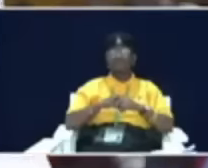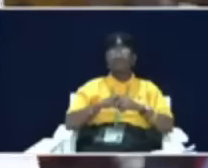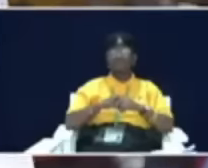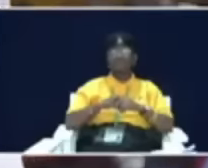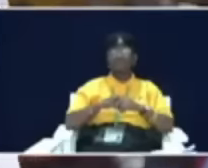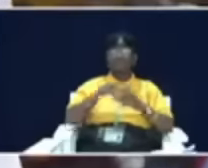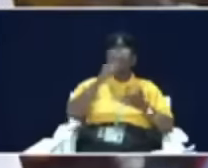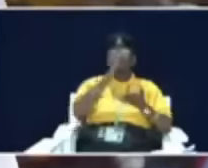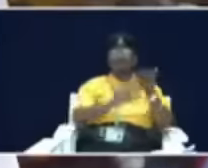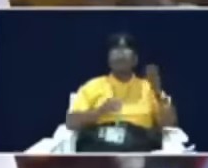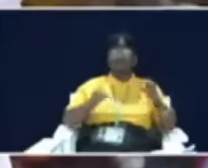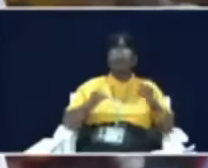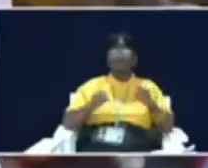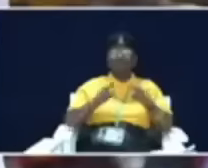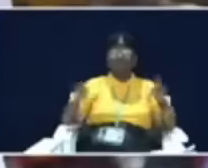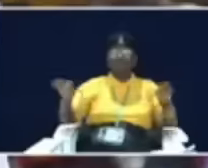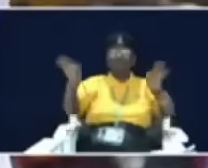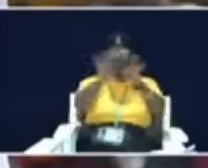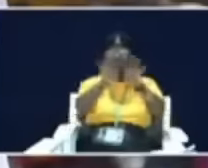Some very important people